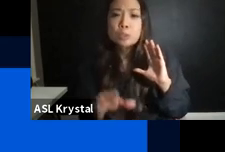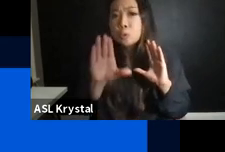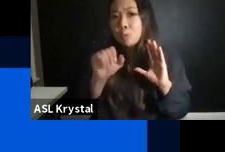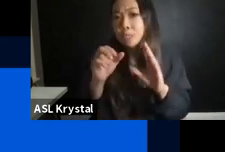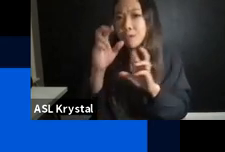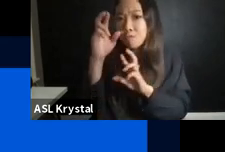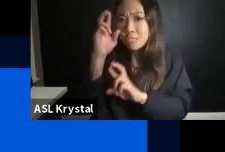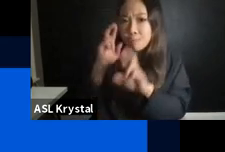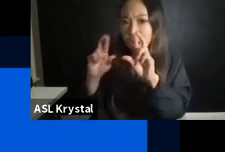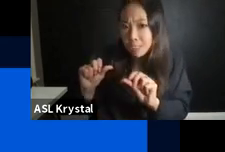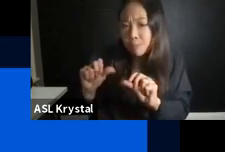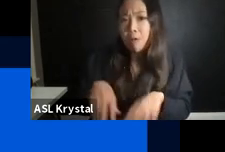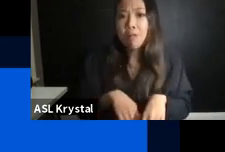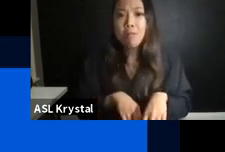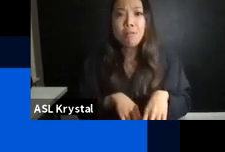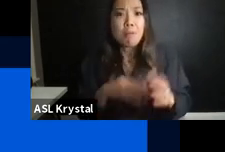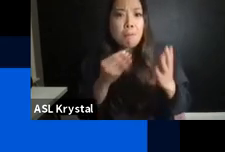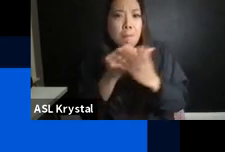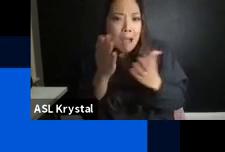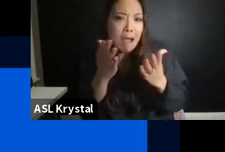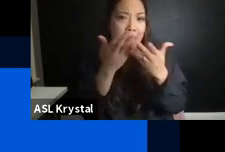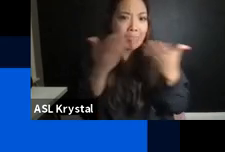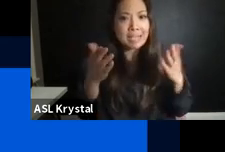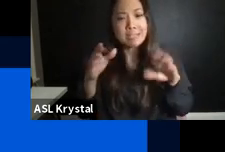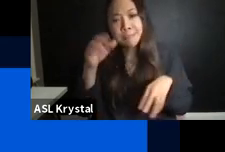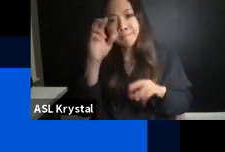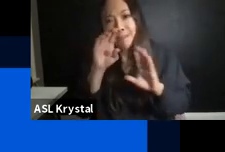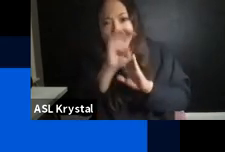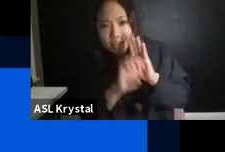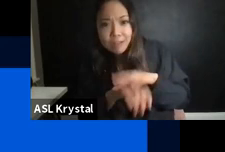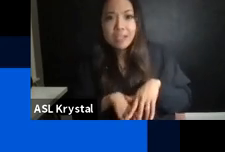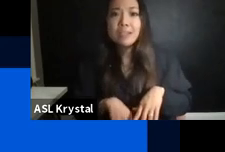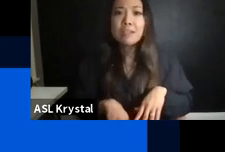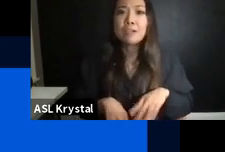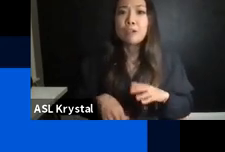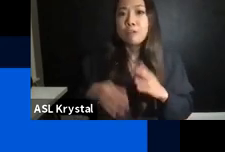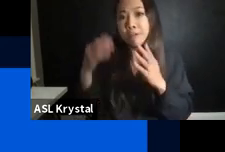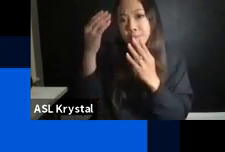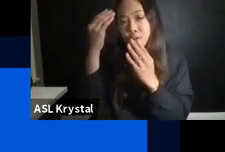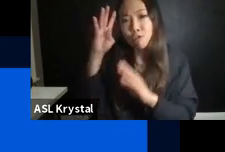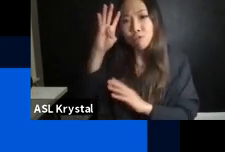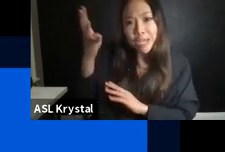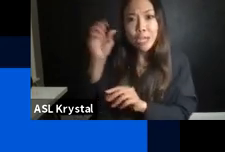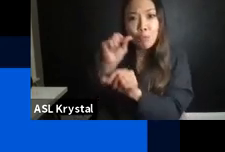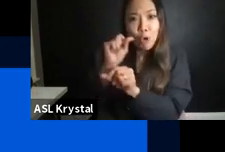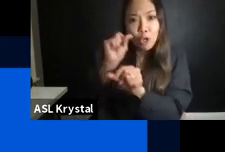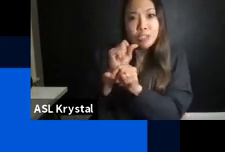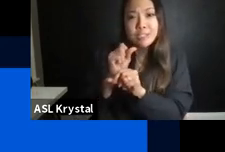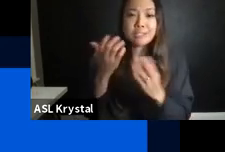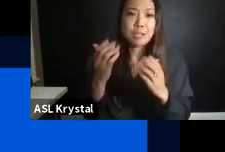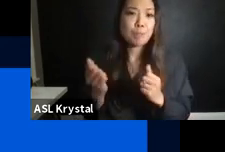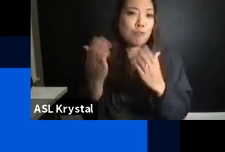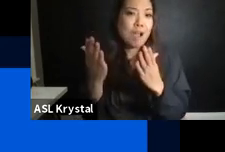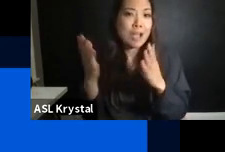creative works and provide transformative library spaces that enable changing models of